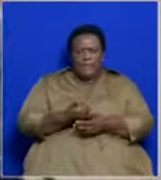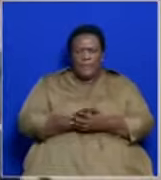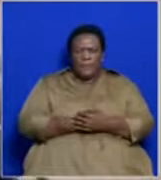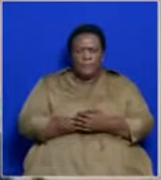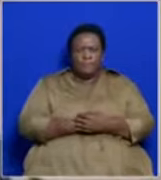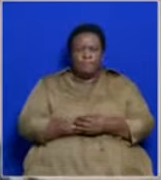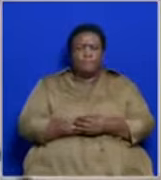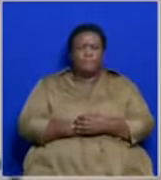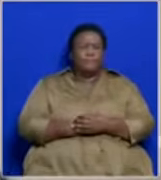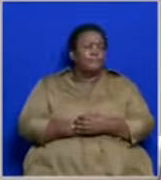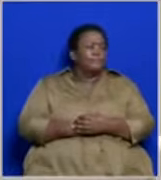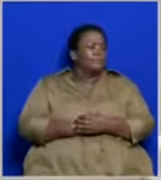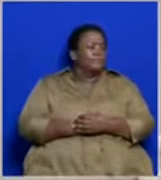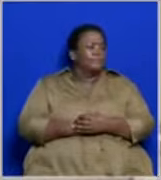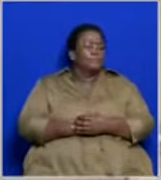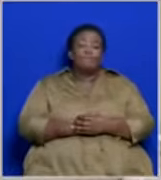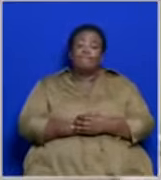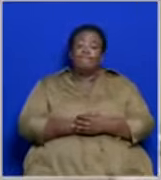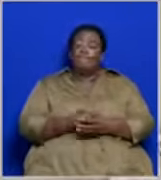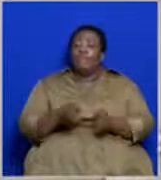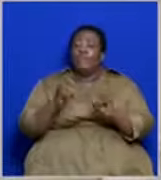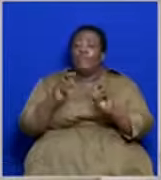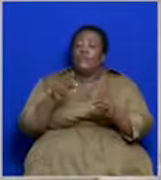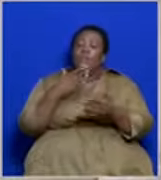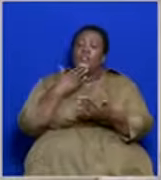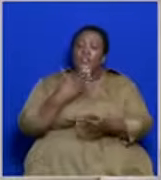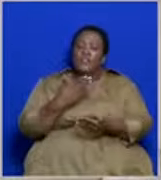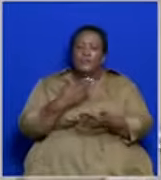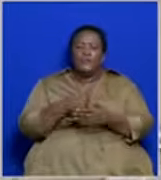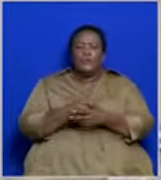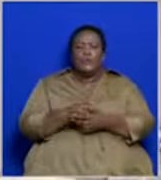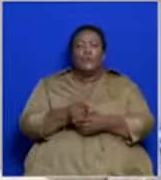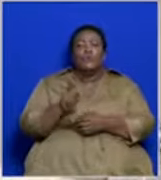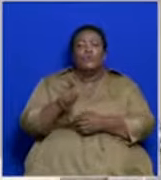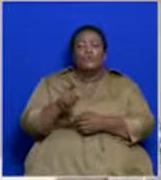Thank you. You have provided